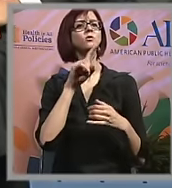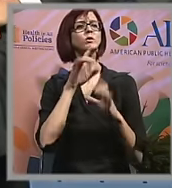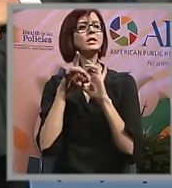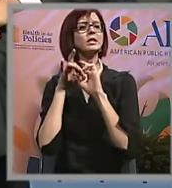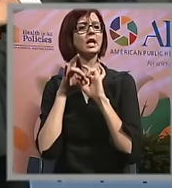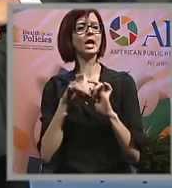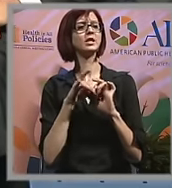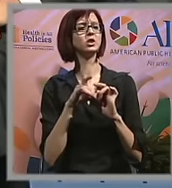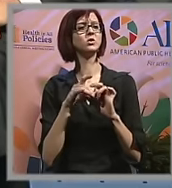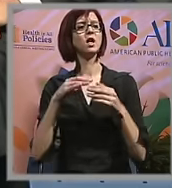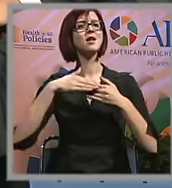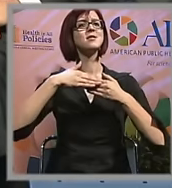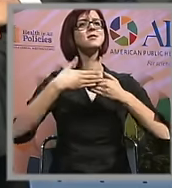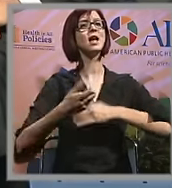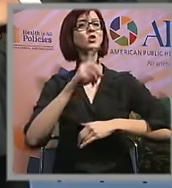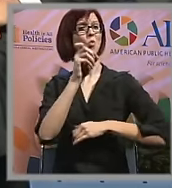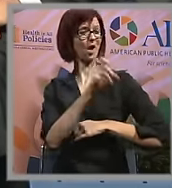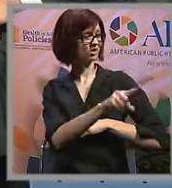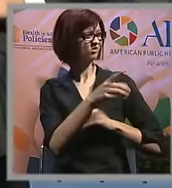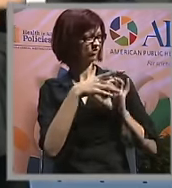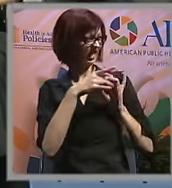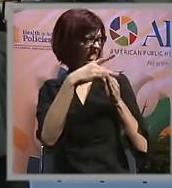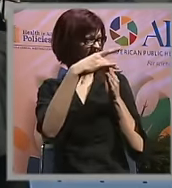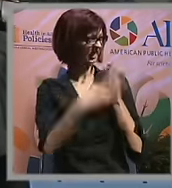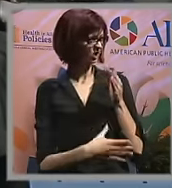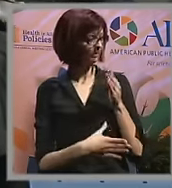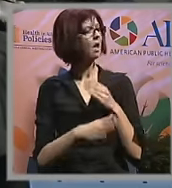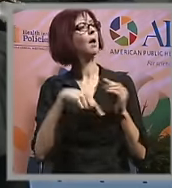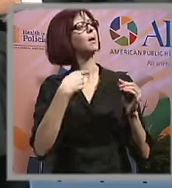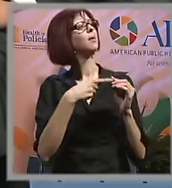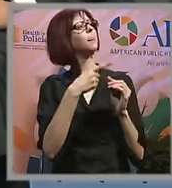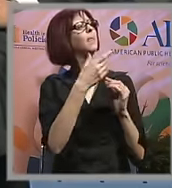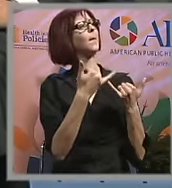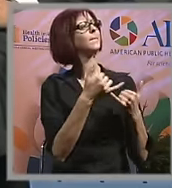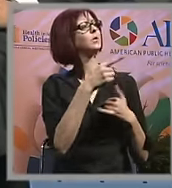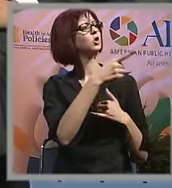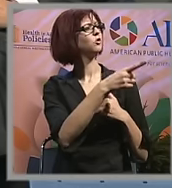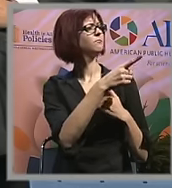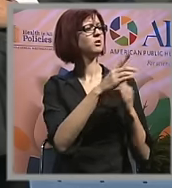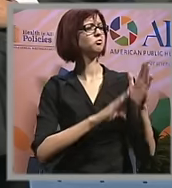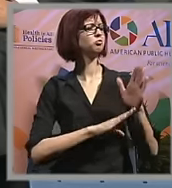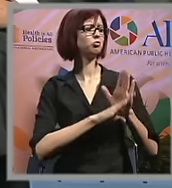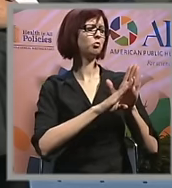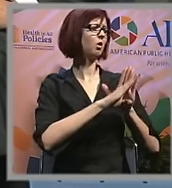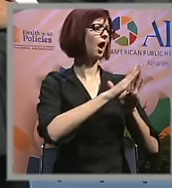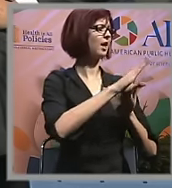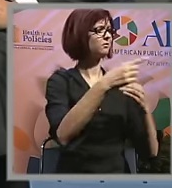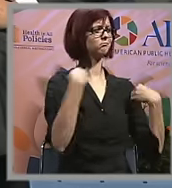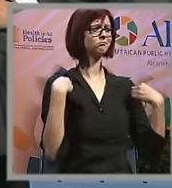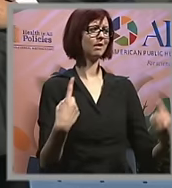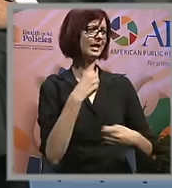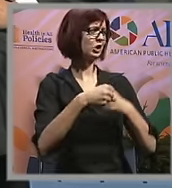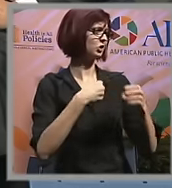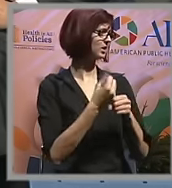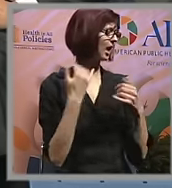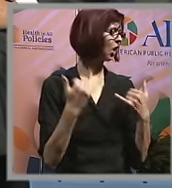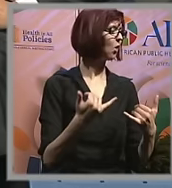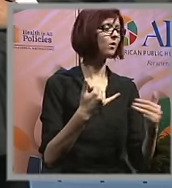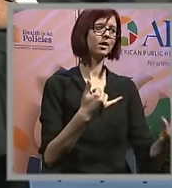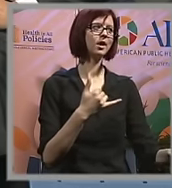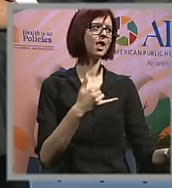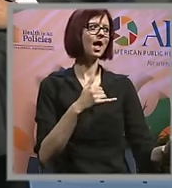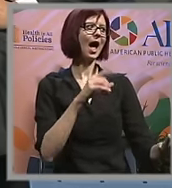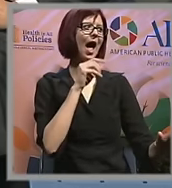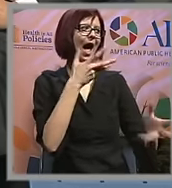into the next question I wanted to ask, which is about leadership. You have been a rising star for many years now, and I don't say that